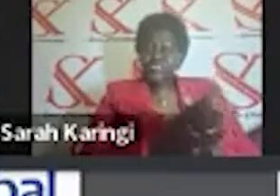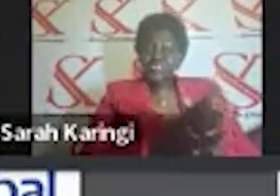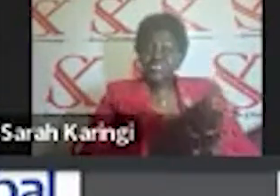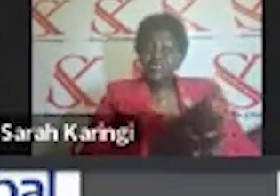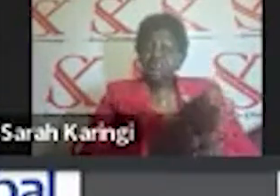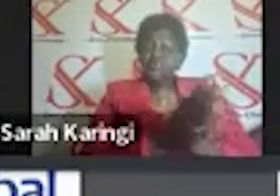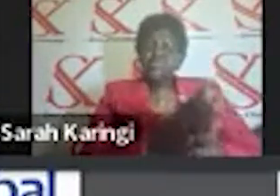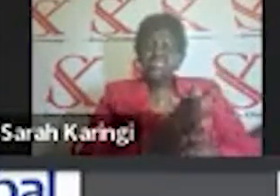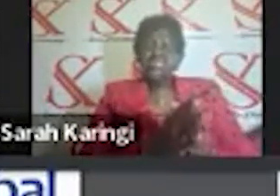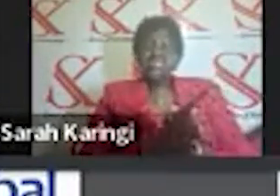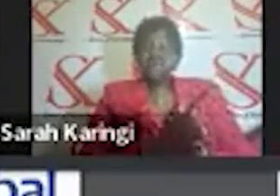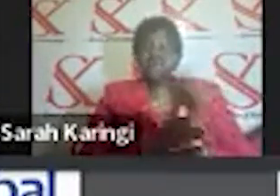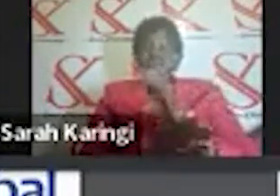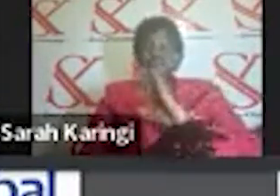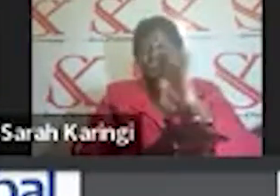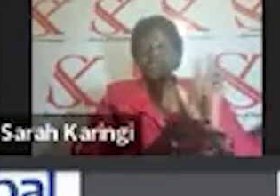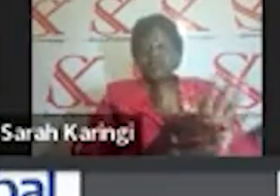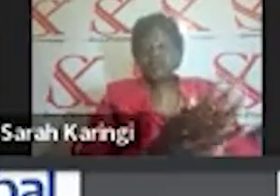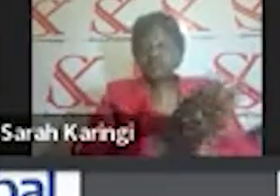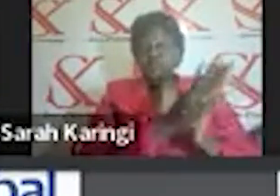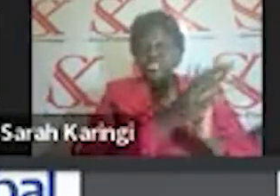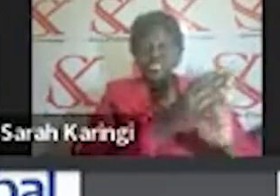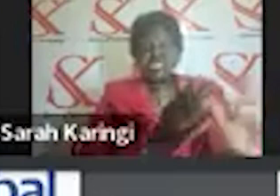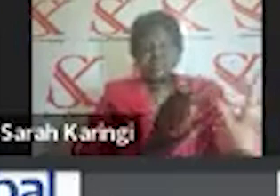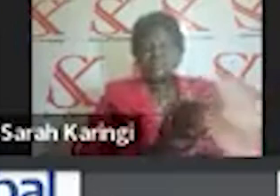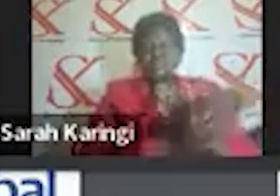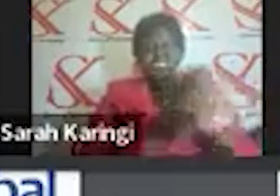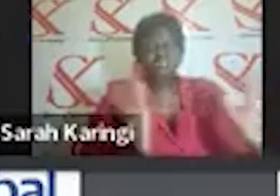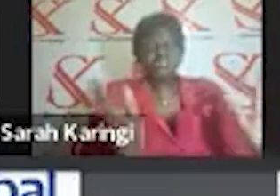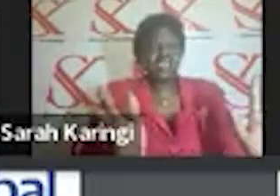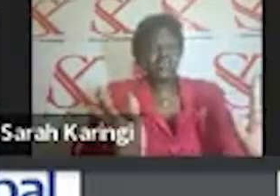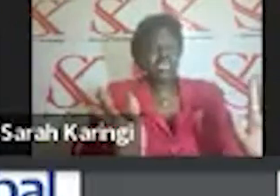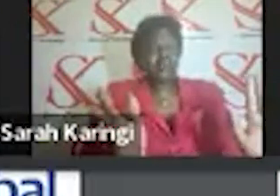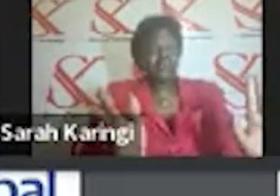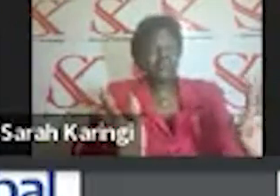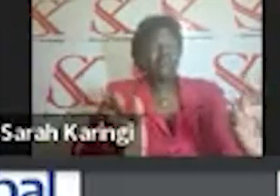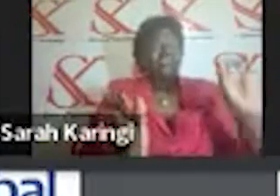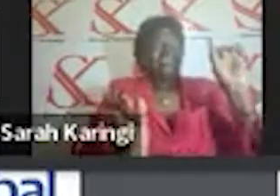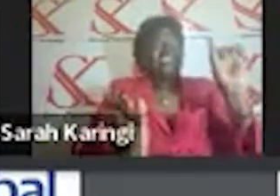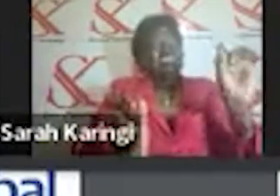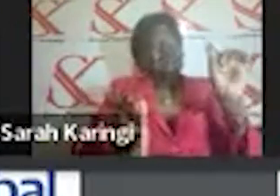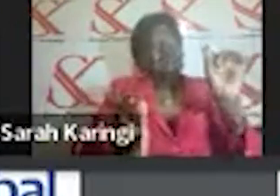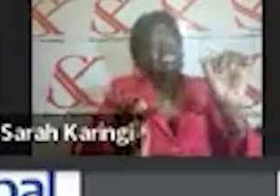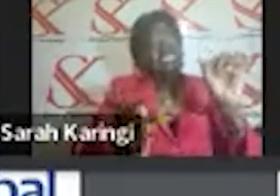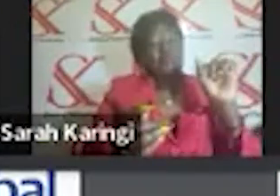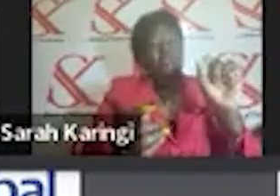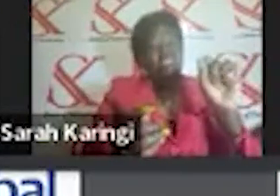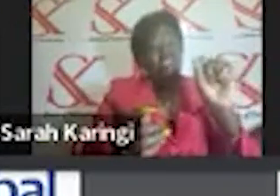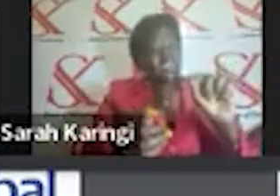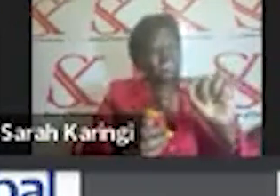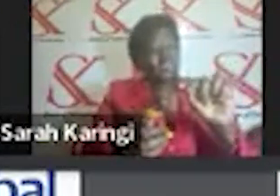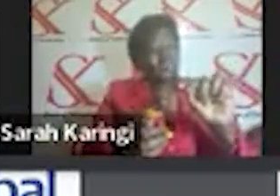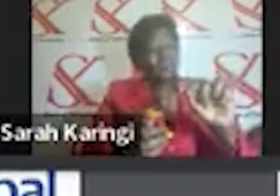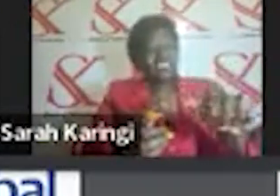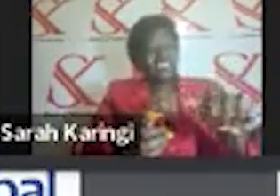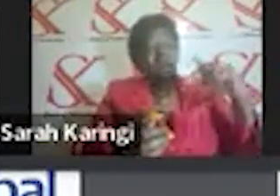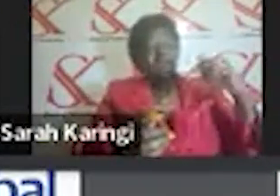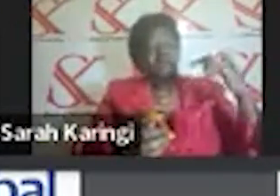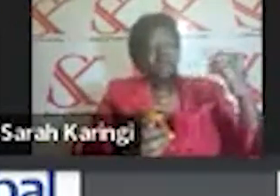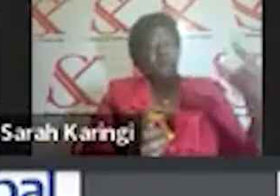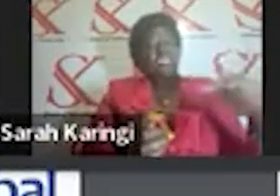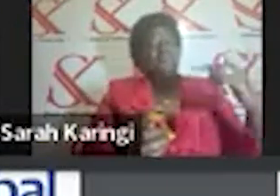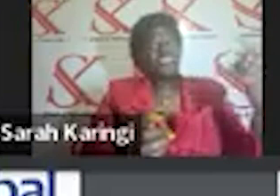not straight, people just, of course, will not want to do anything to deal with you at all. So let us maintain a positive attitude so